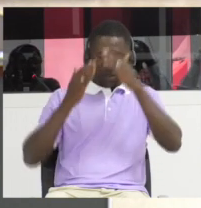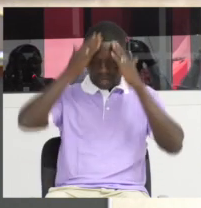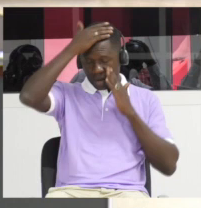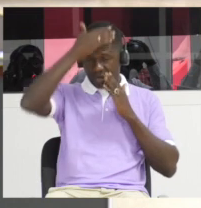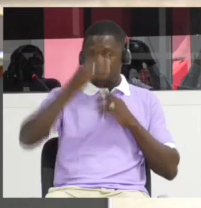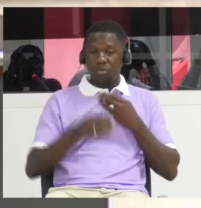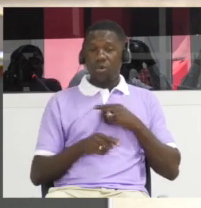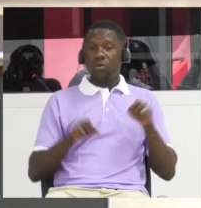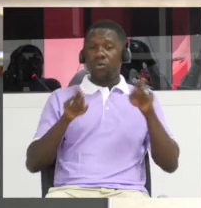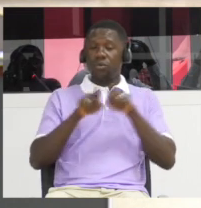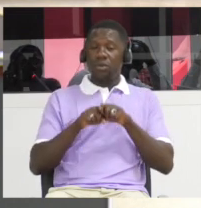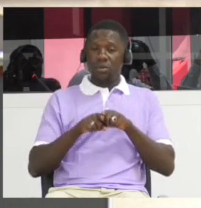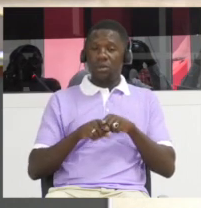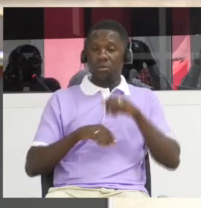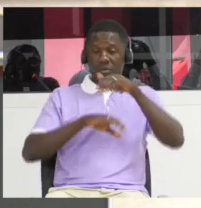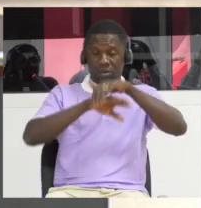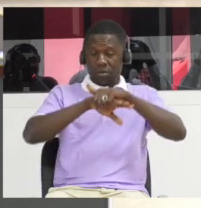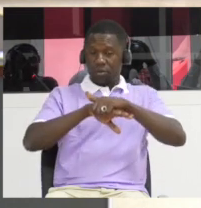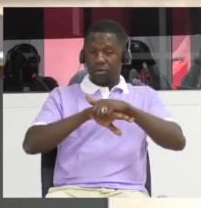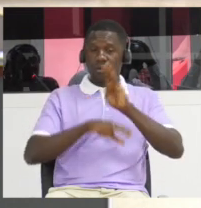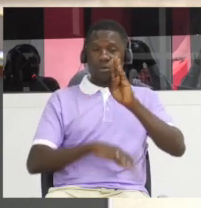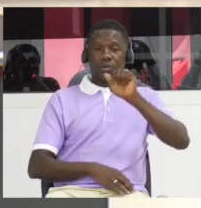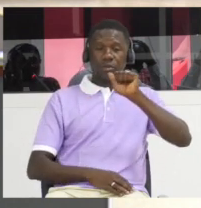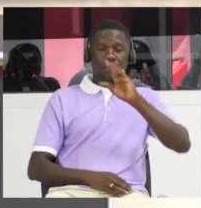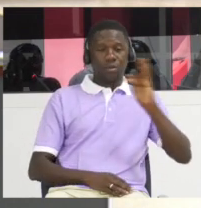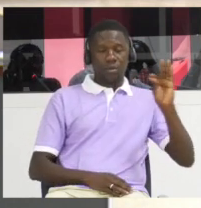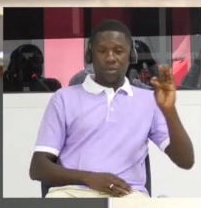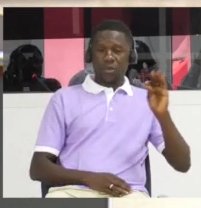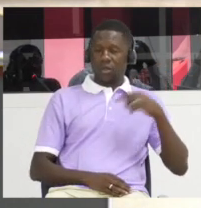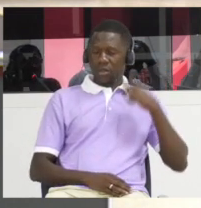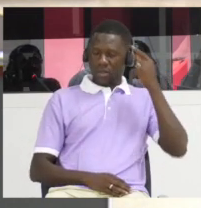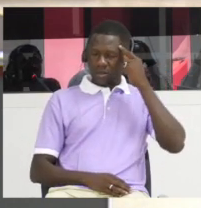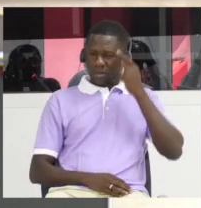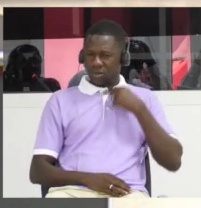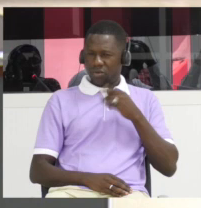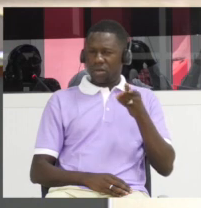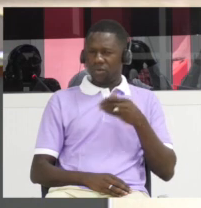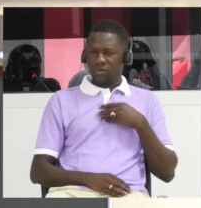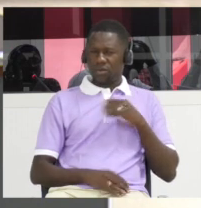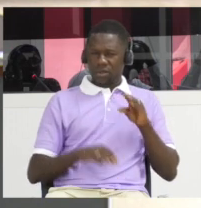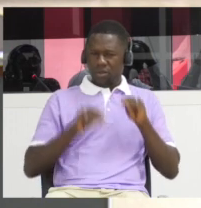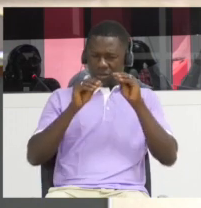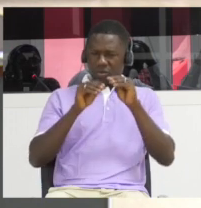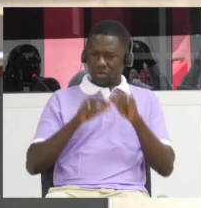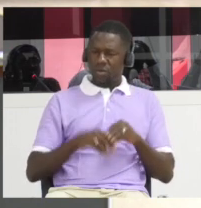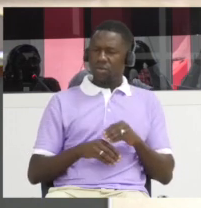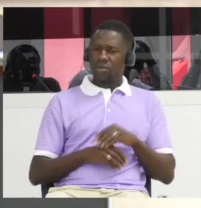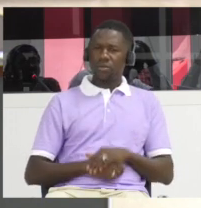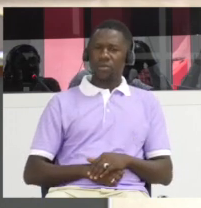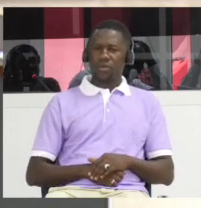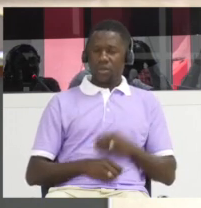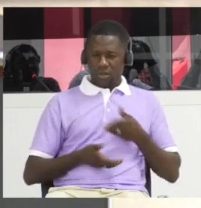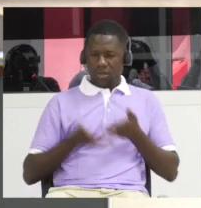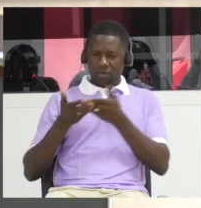of the BAT, I think they could have tutored him, you know, they could have given